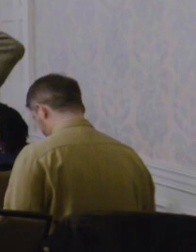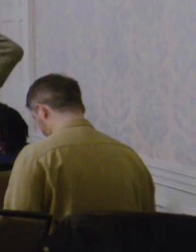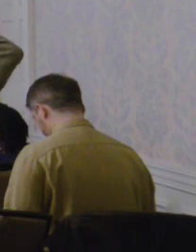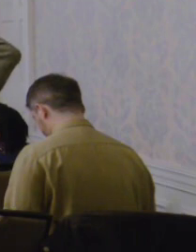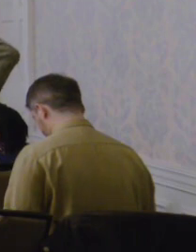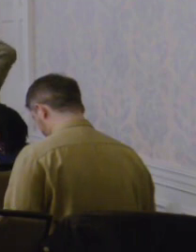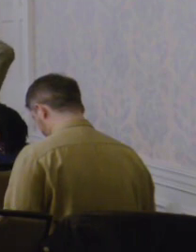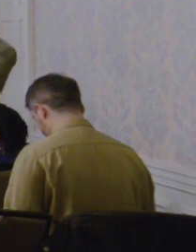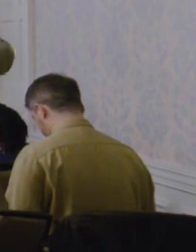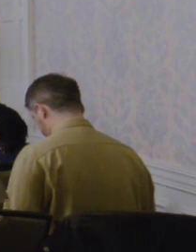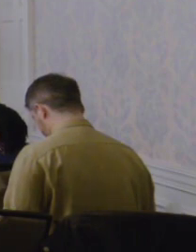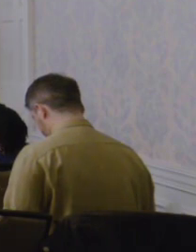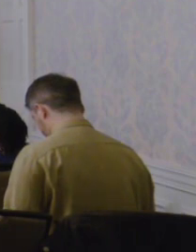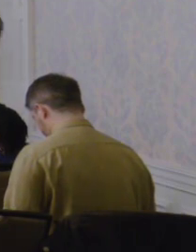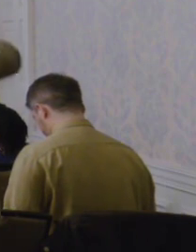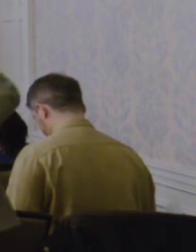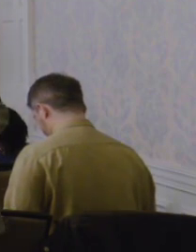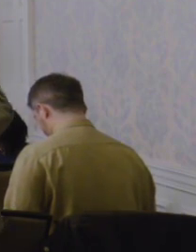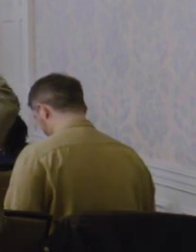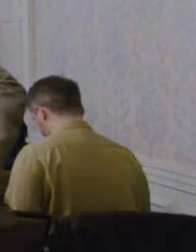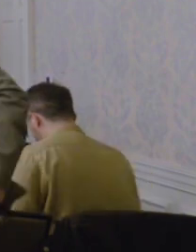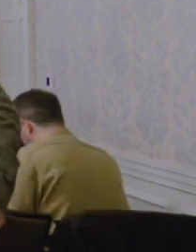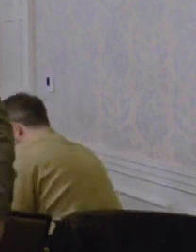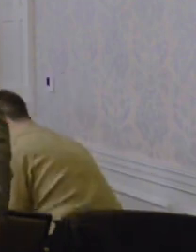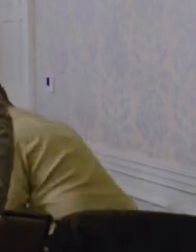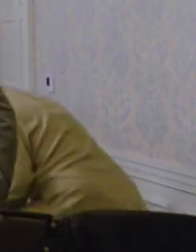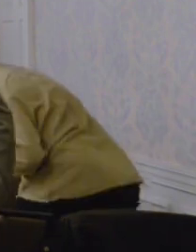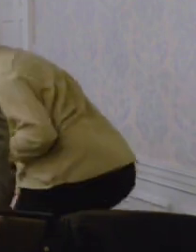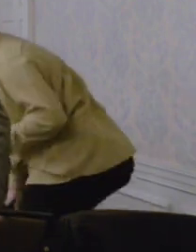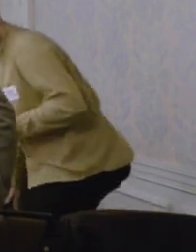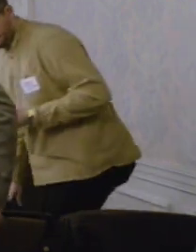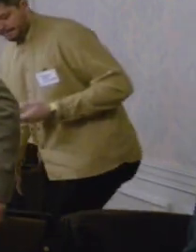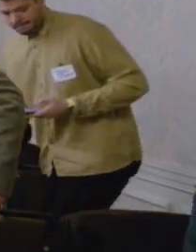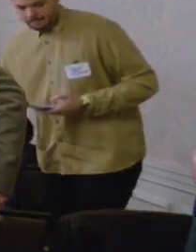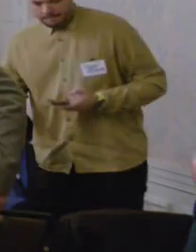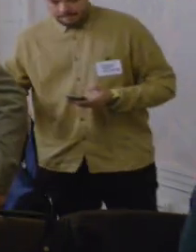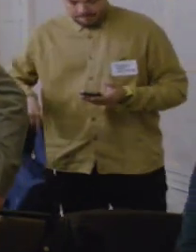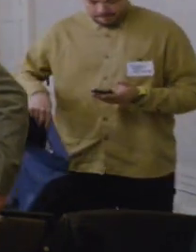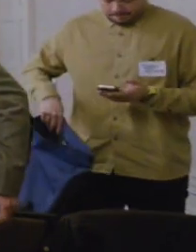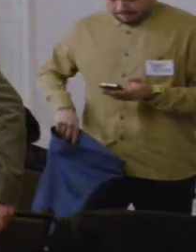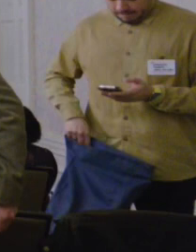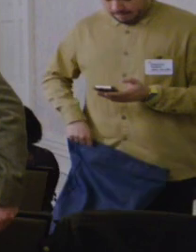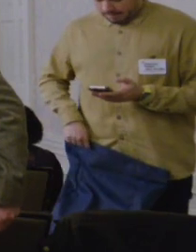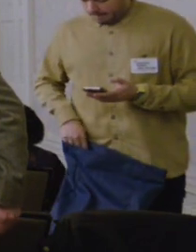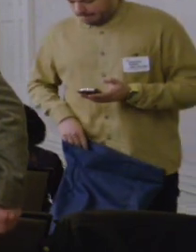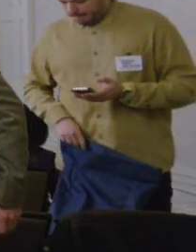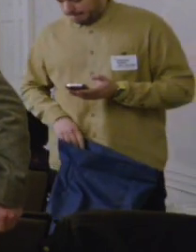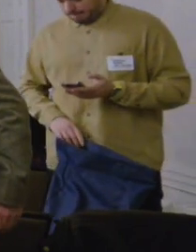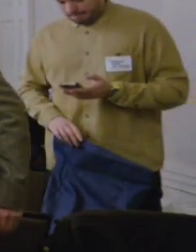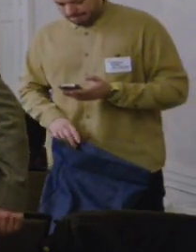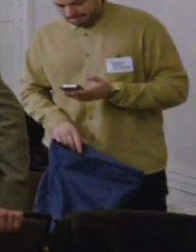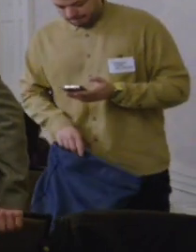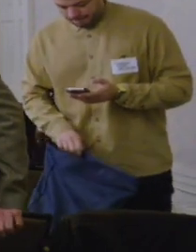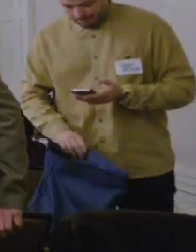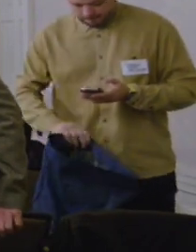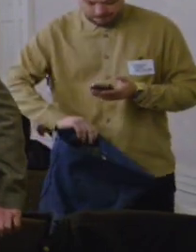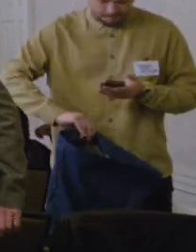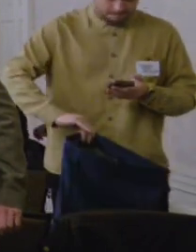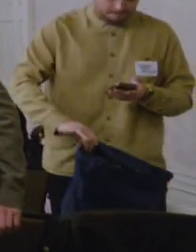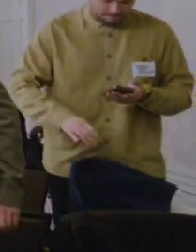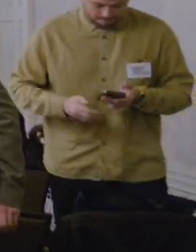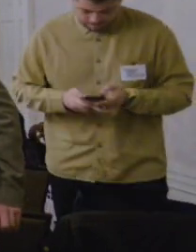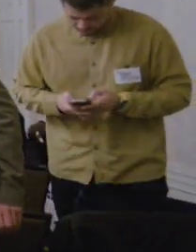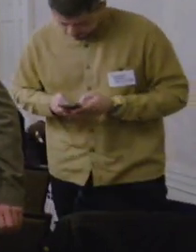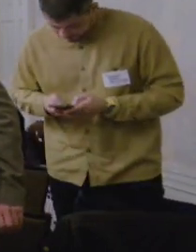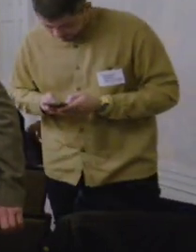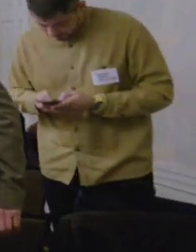The coaching in Vietnam, and we also do a lot of the training for the school manager and for the